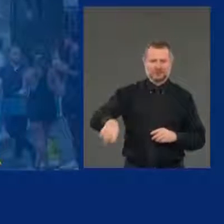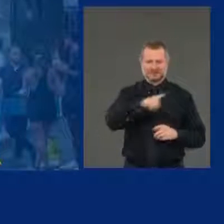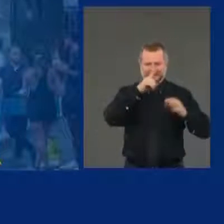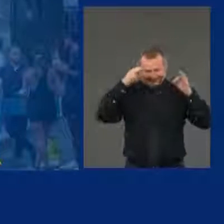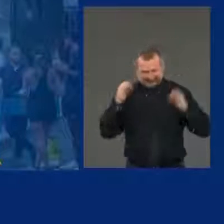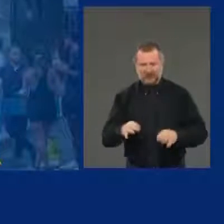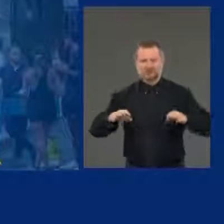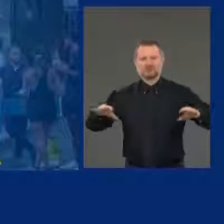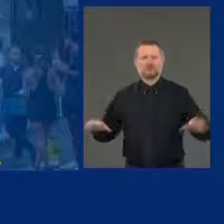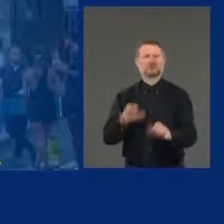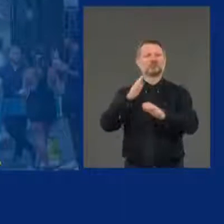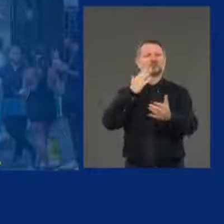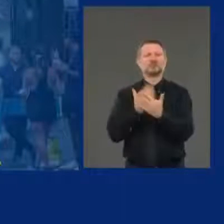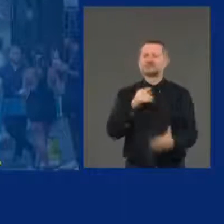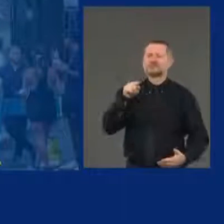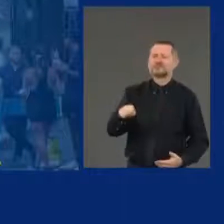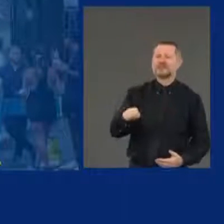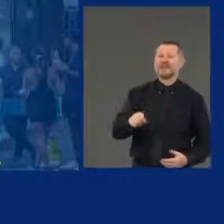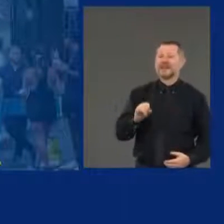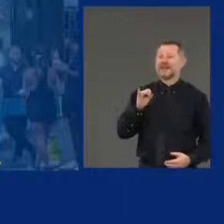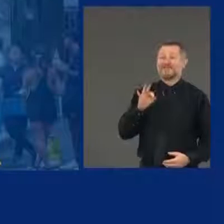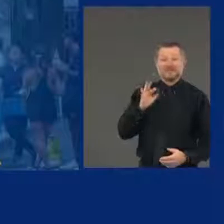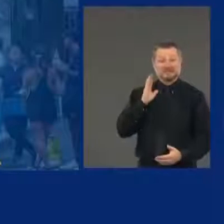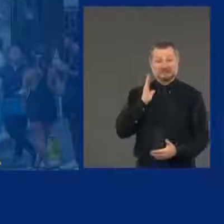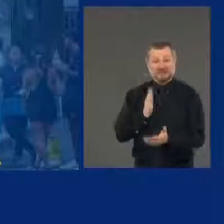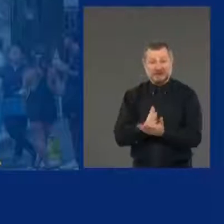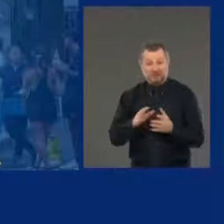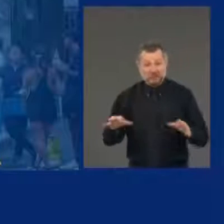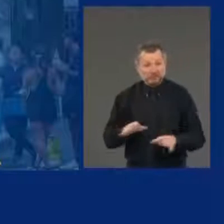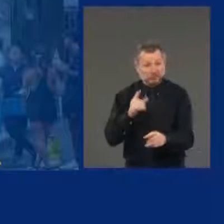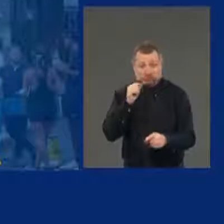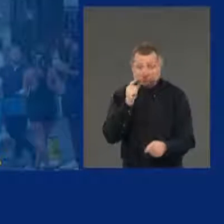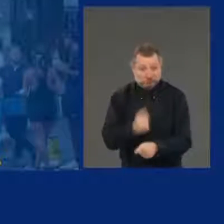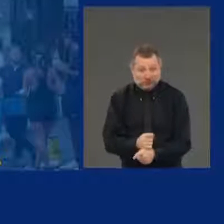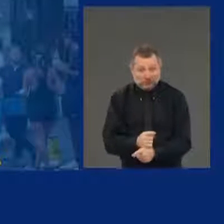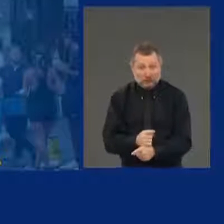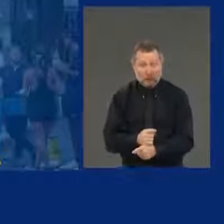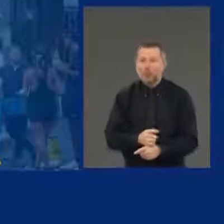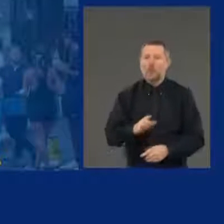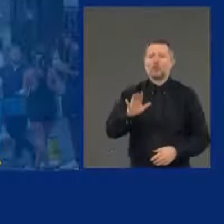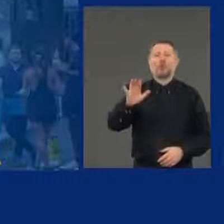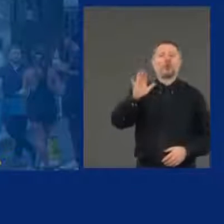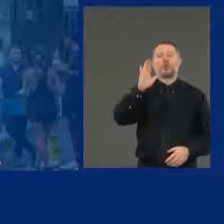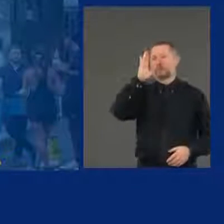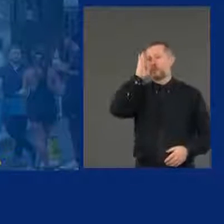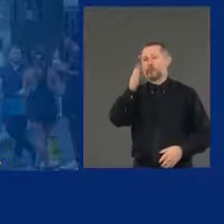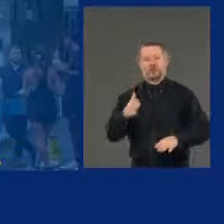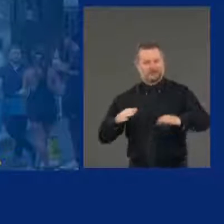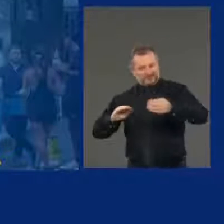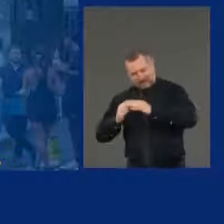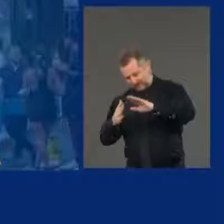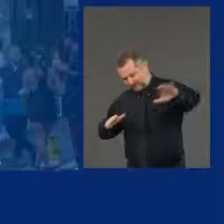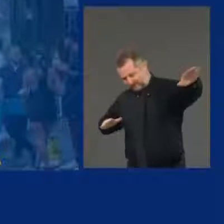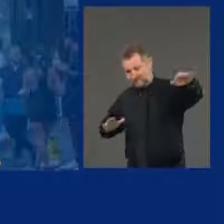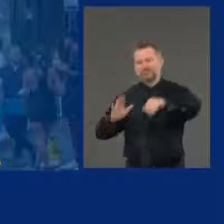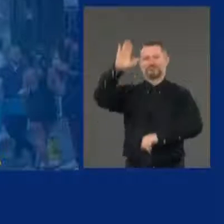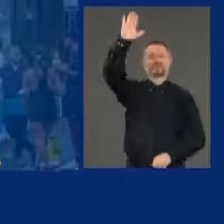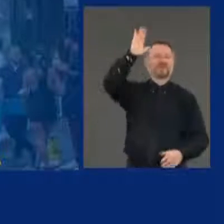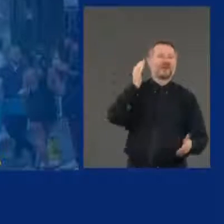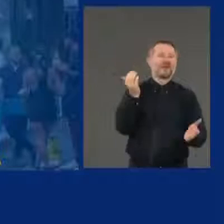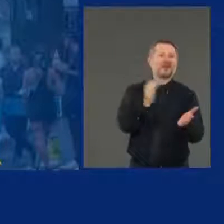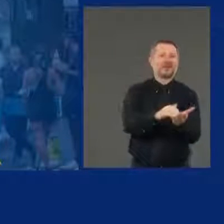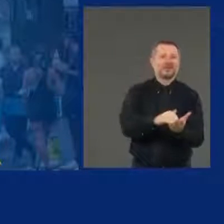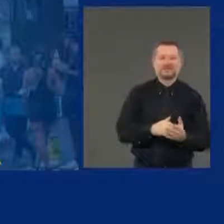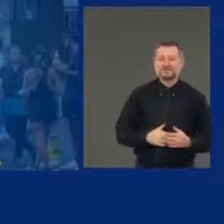And if we stop doing the right thing, we'll see a very different trajectory. And I